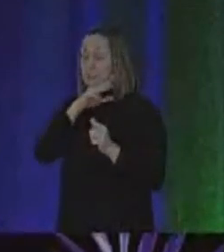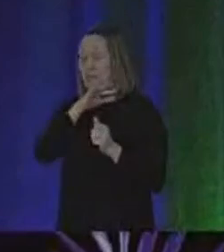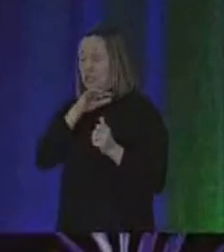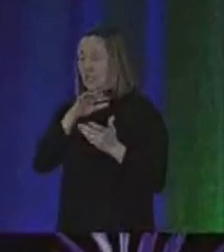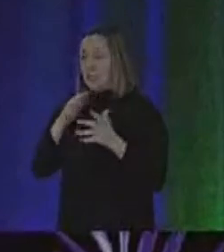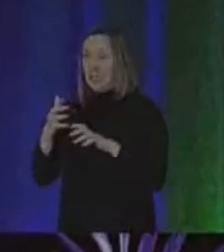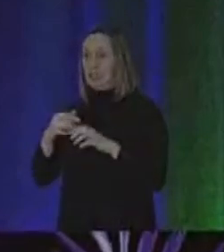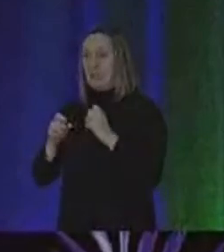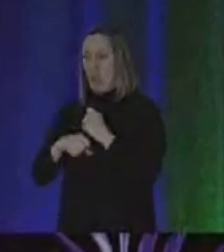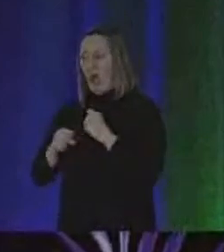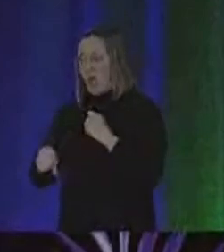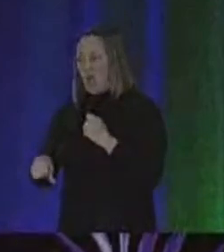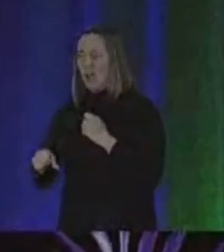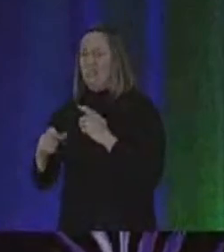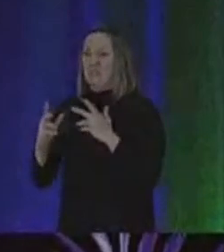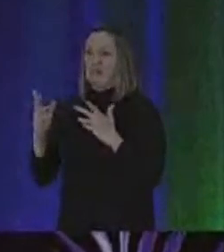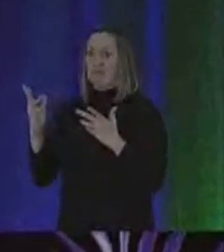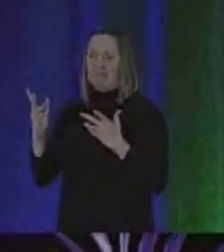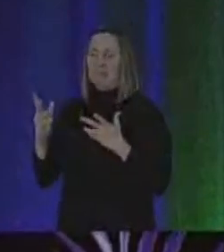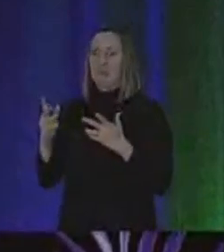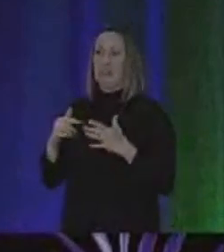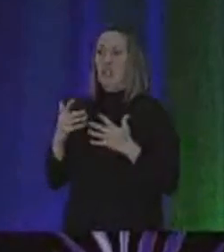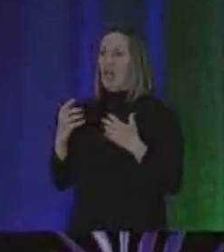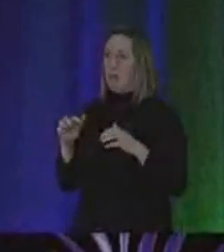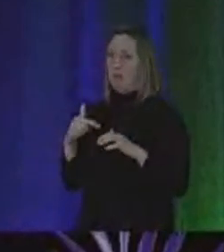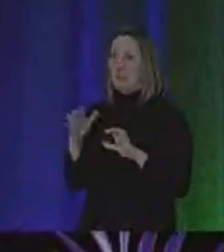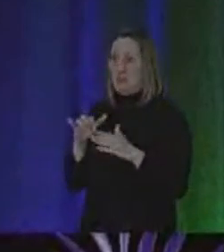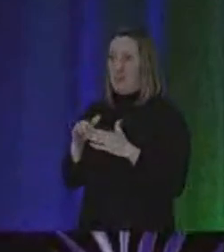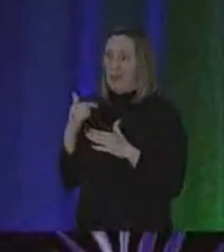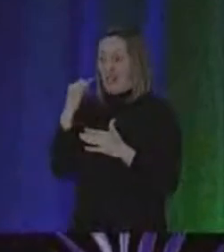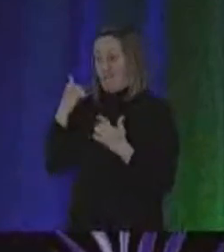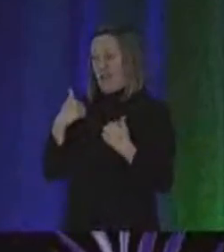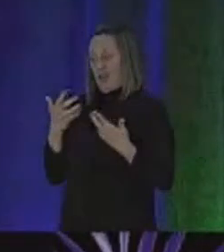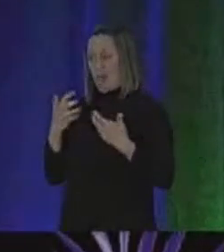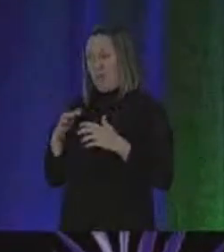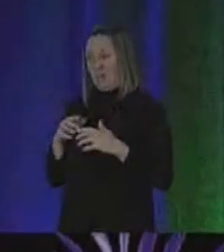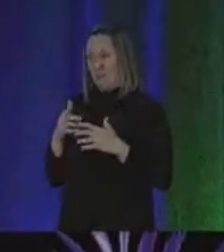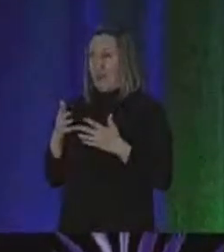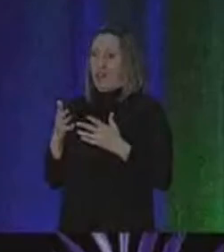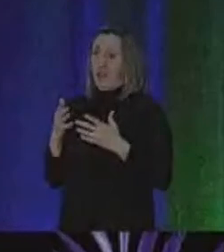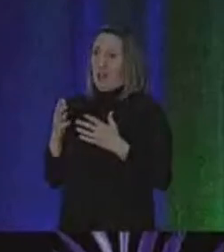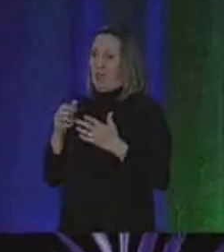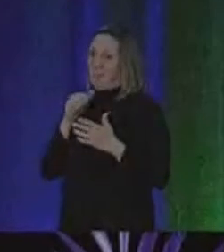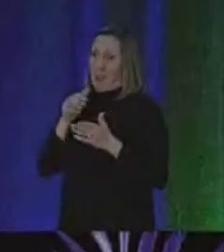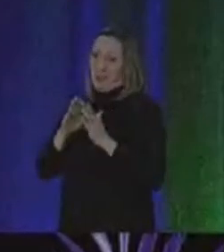It was long, it's not pretty. I don't want to do it, and if I don't want to do it, I'm not going to ask you to do it.